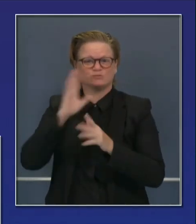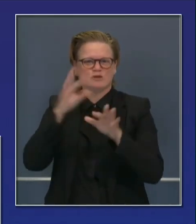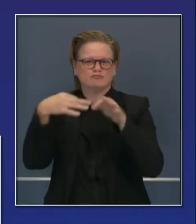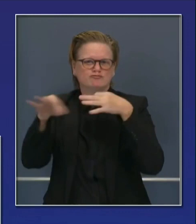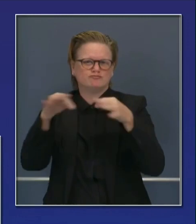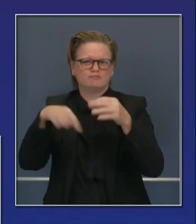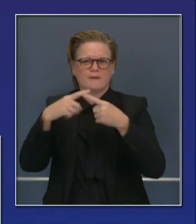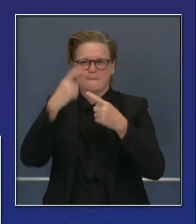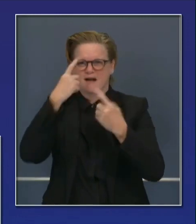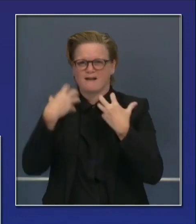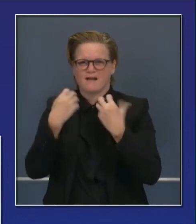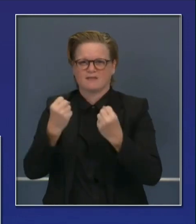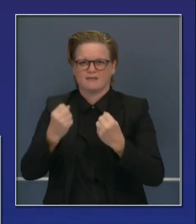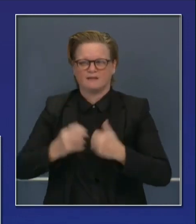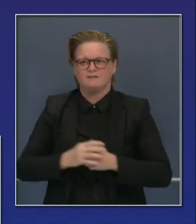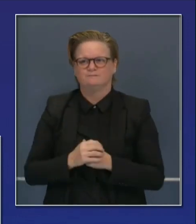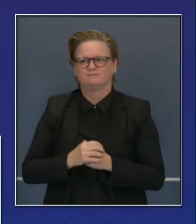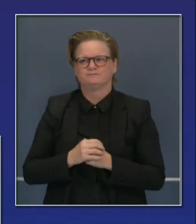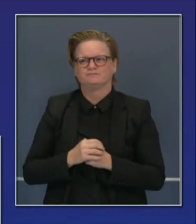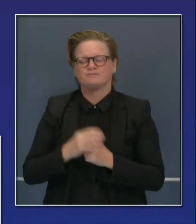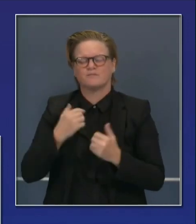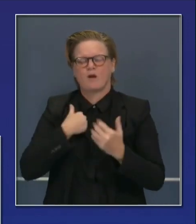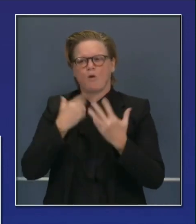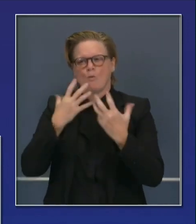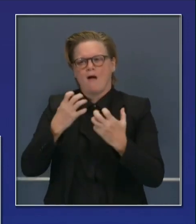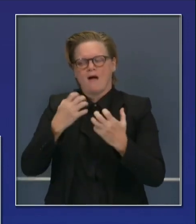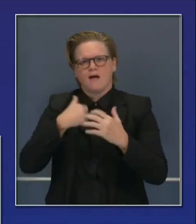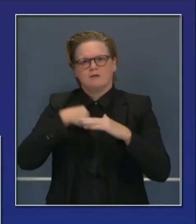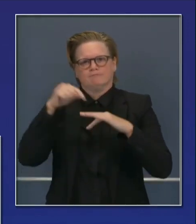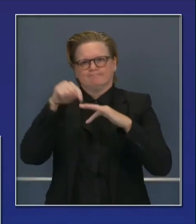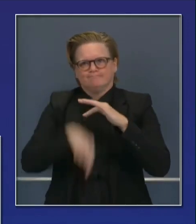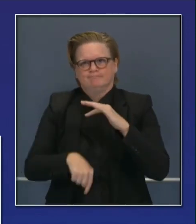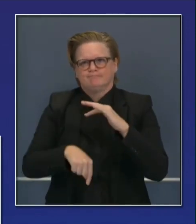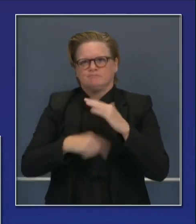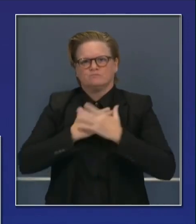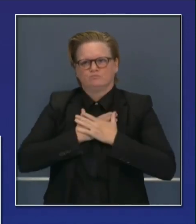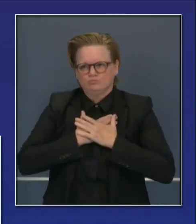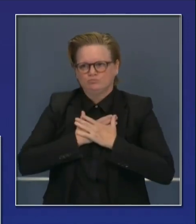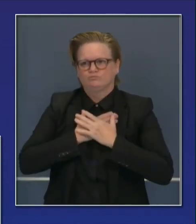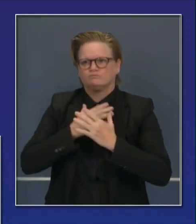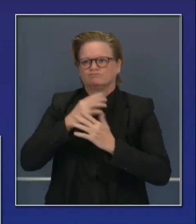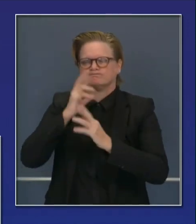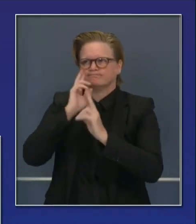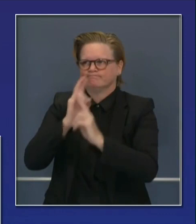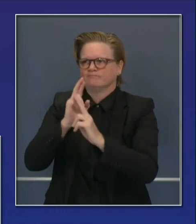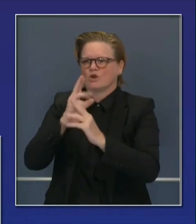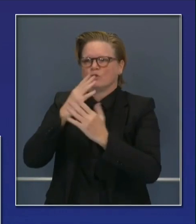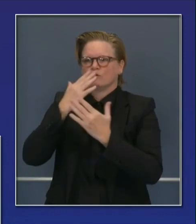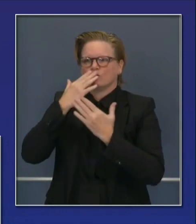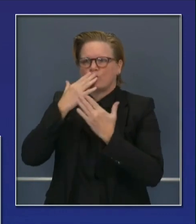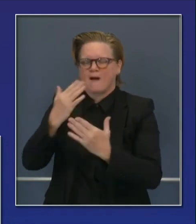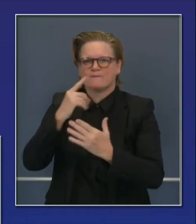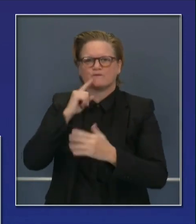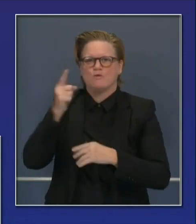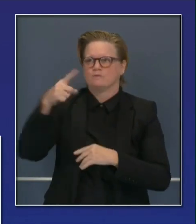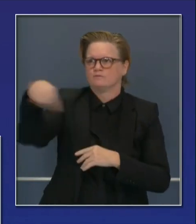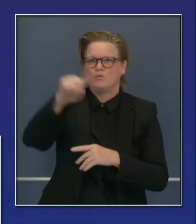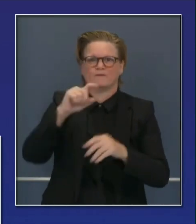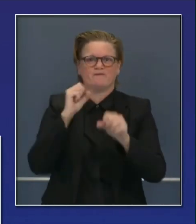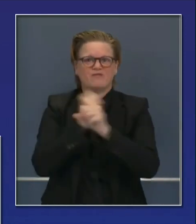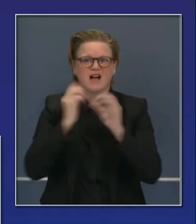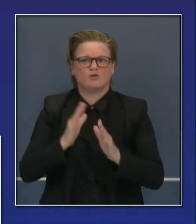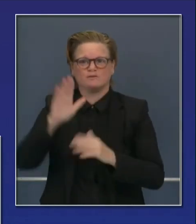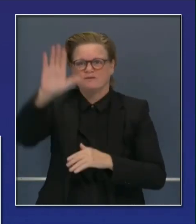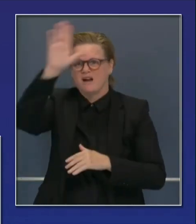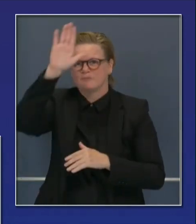deep respect and admiration to our firefighters. It is not lost on me. I had the privilege